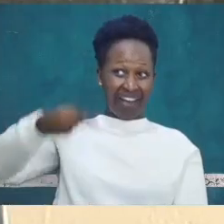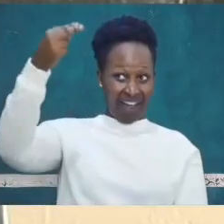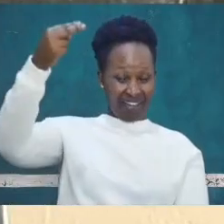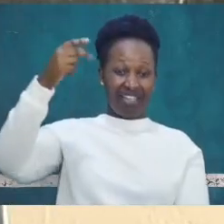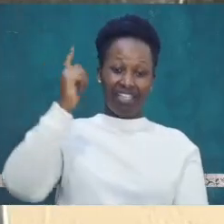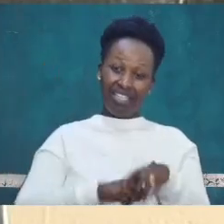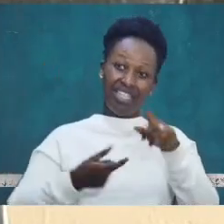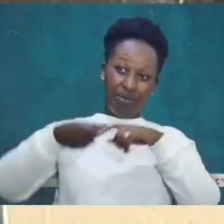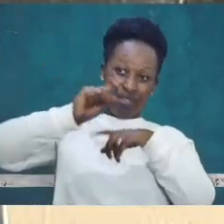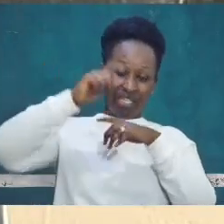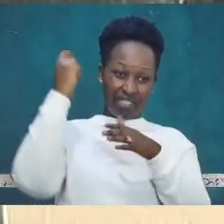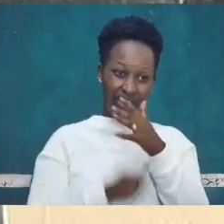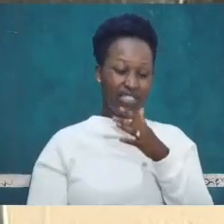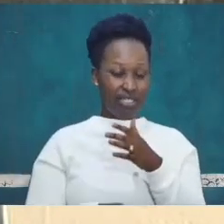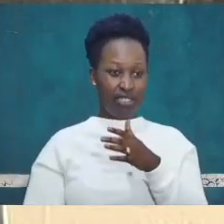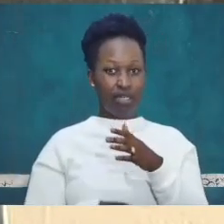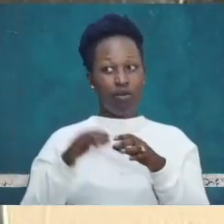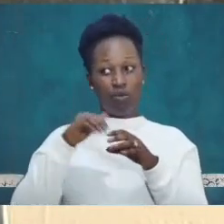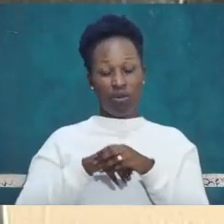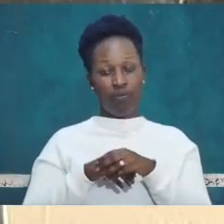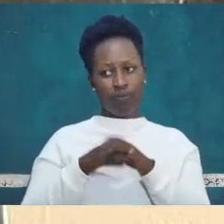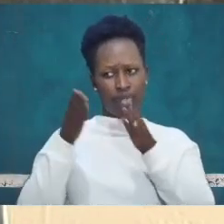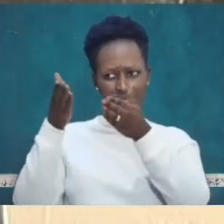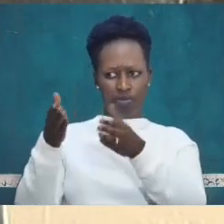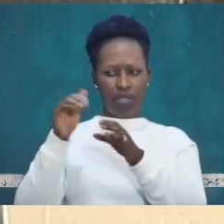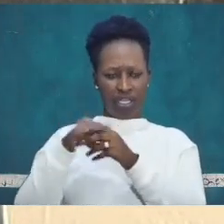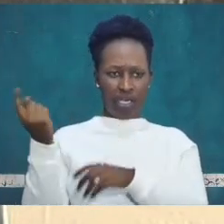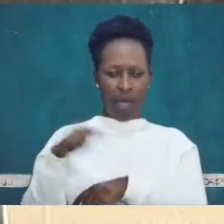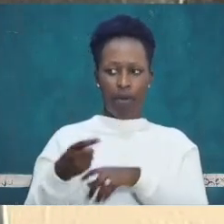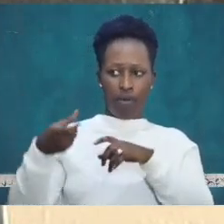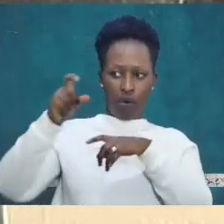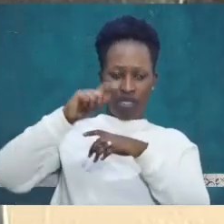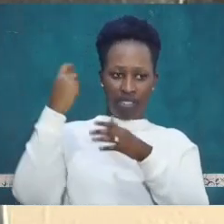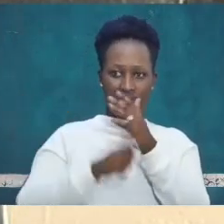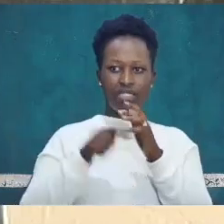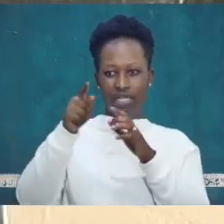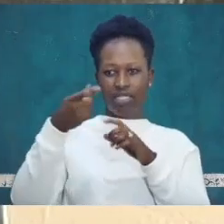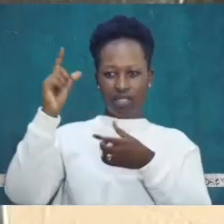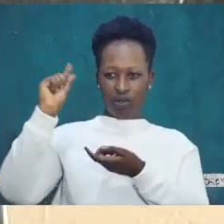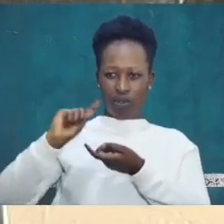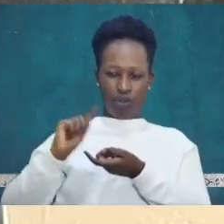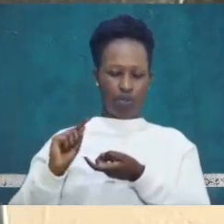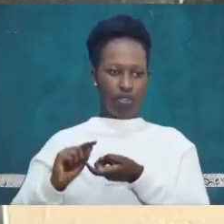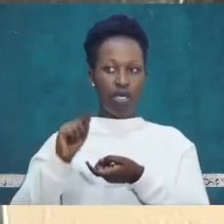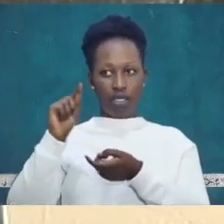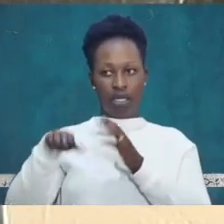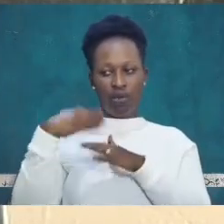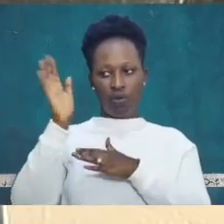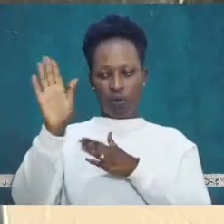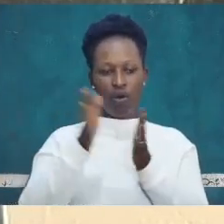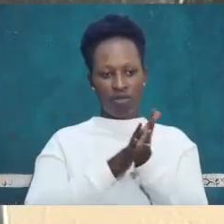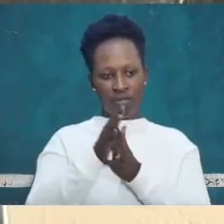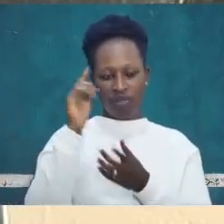increase taxes on disposable income, when they increase taxes, that reduces disposable income, and therefore your consumption is